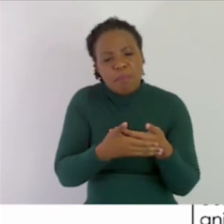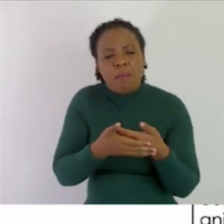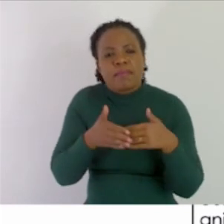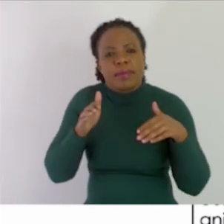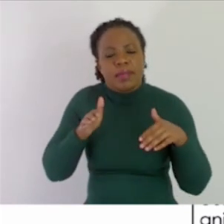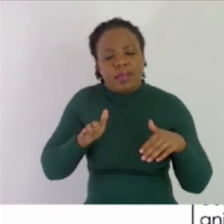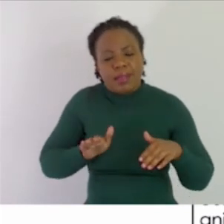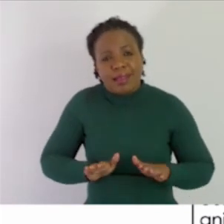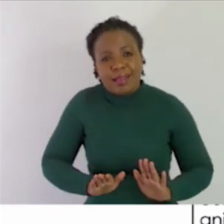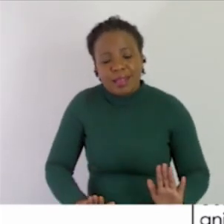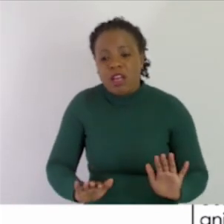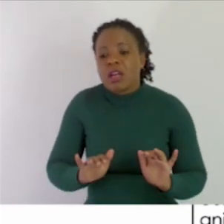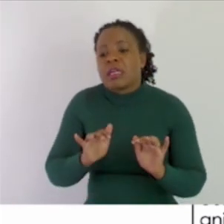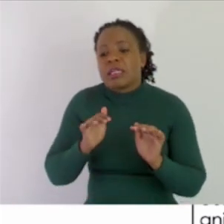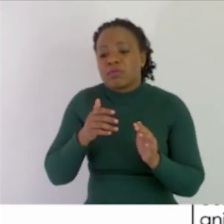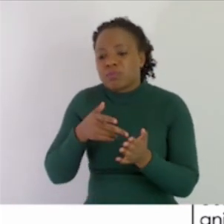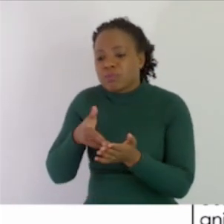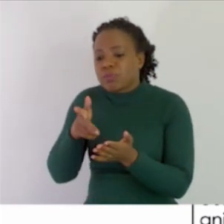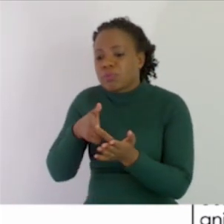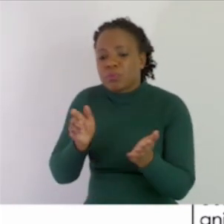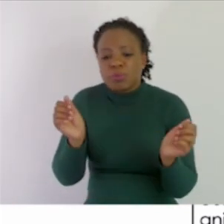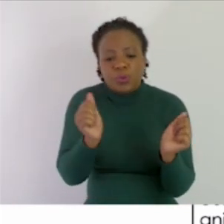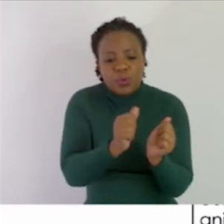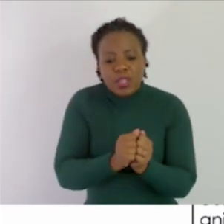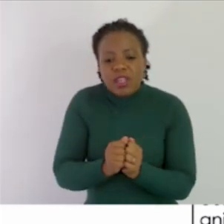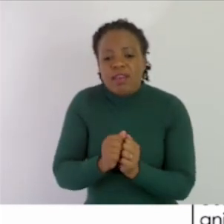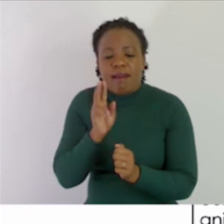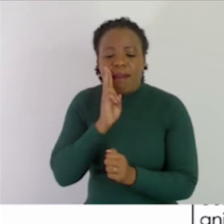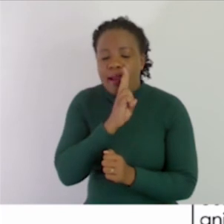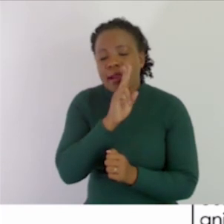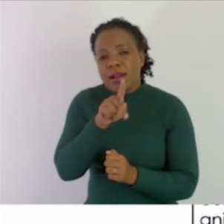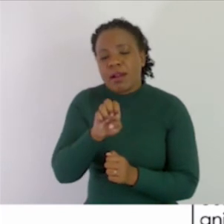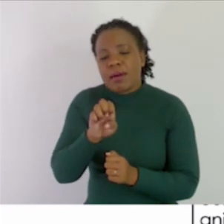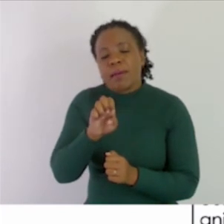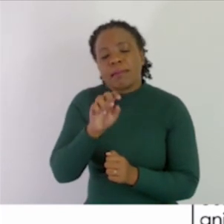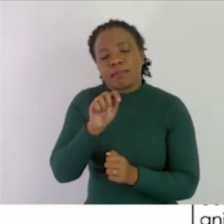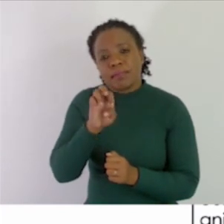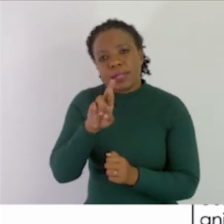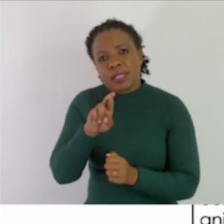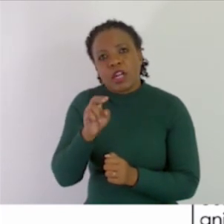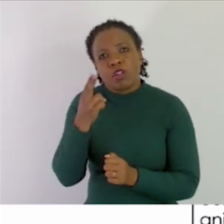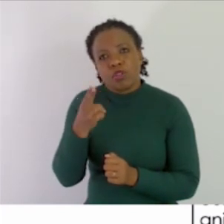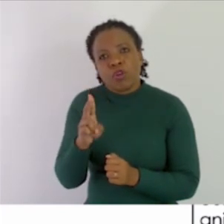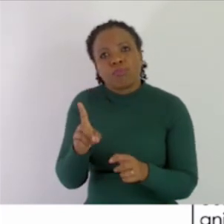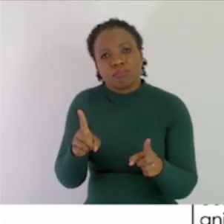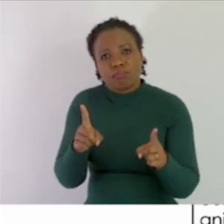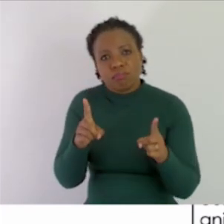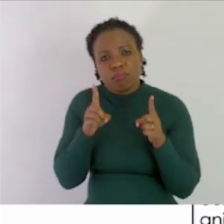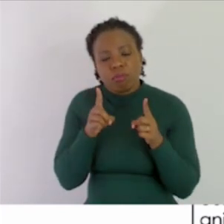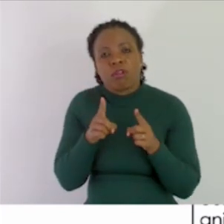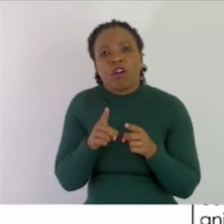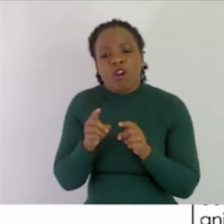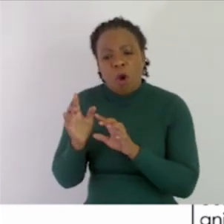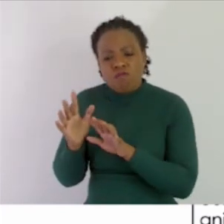fields. Uncle Peter said it was dangerous because the herd of elephants had a few cows with